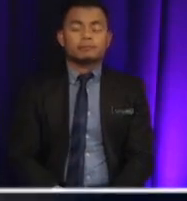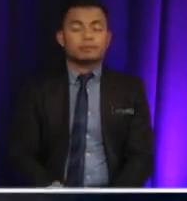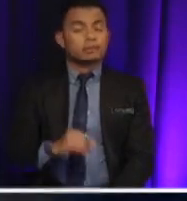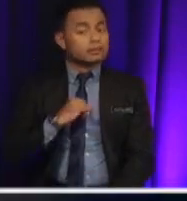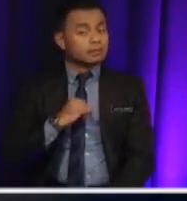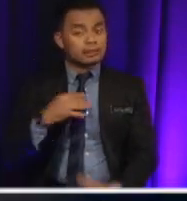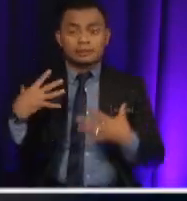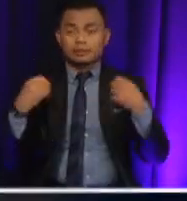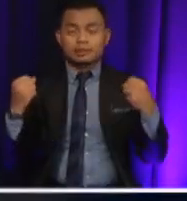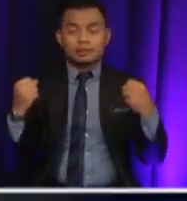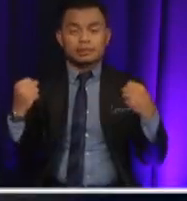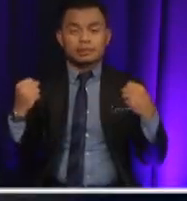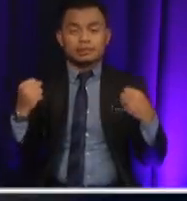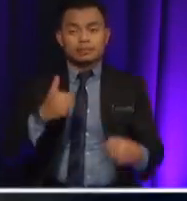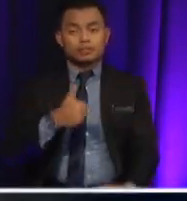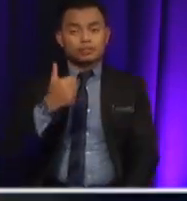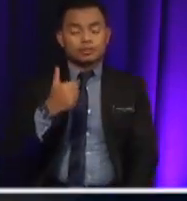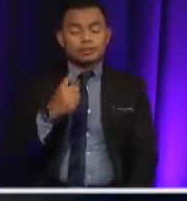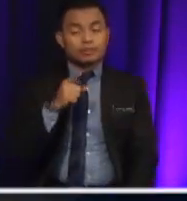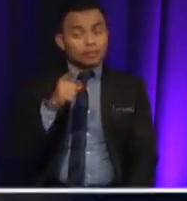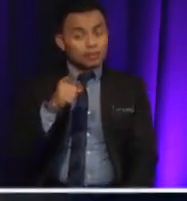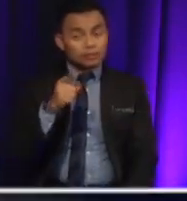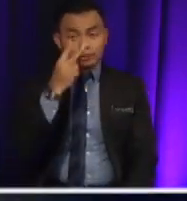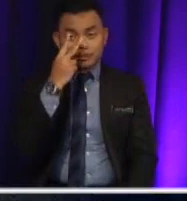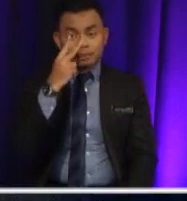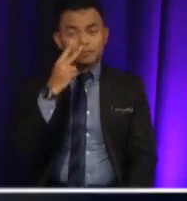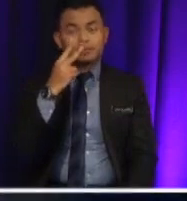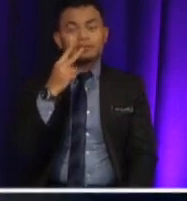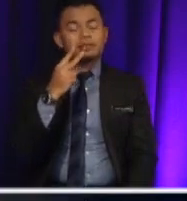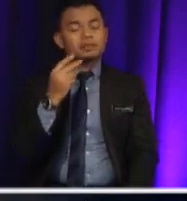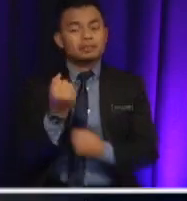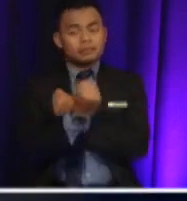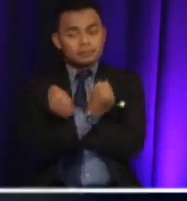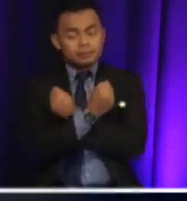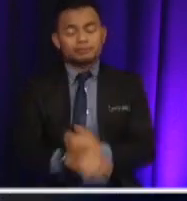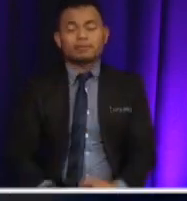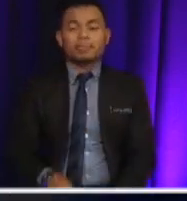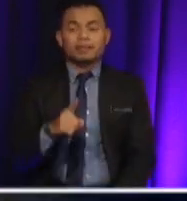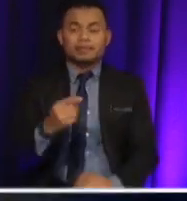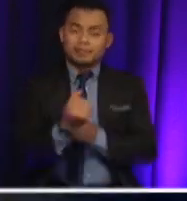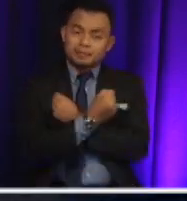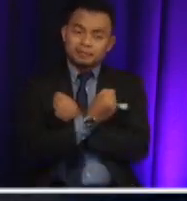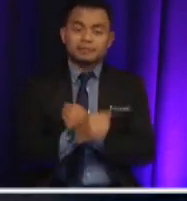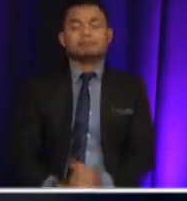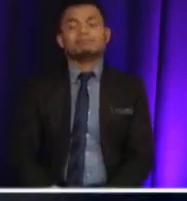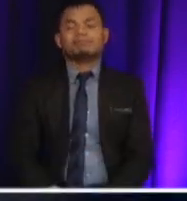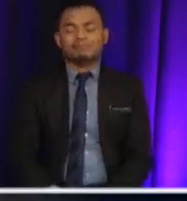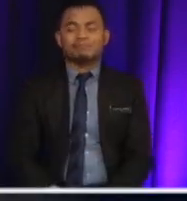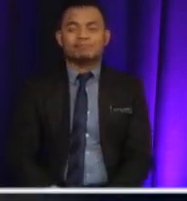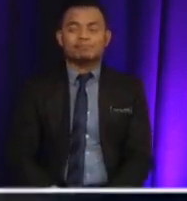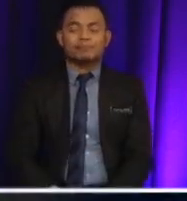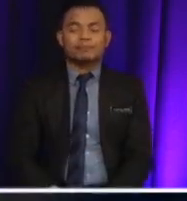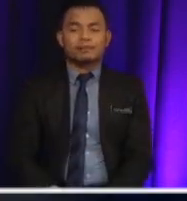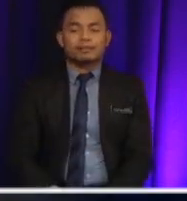Nice to meet you today. You look lovely as always. Thank you so much. You look lovely as well. Thank you. All right.